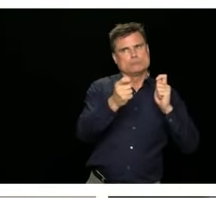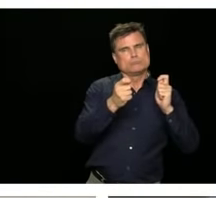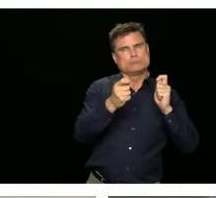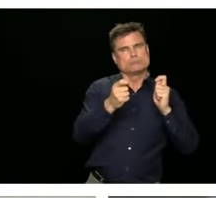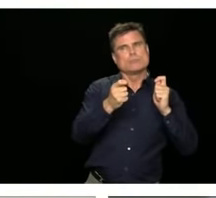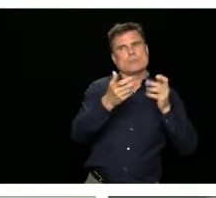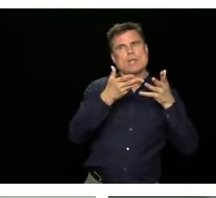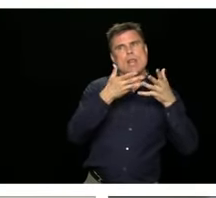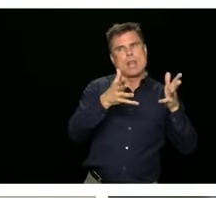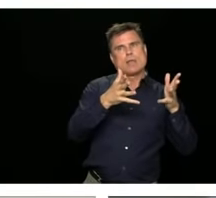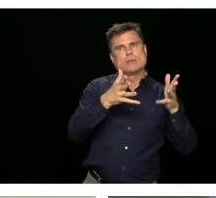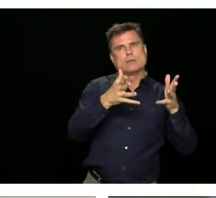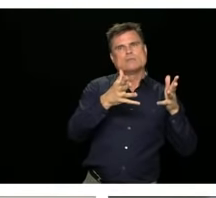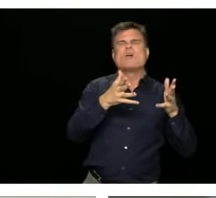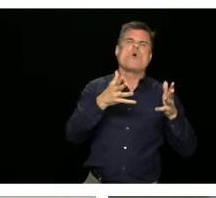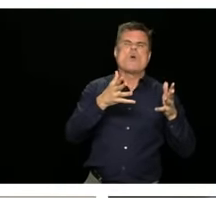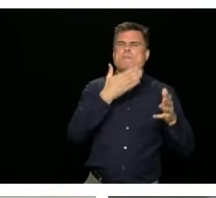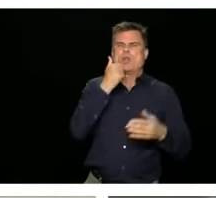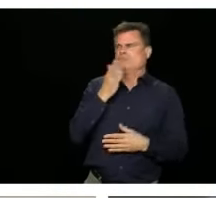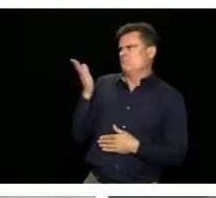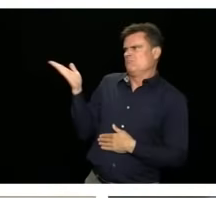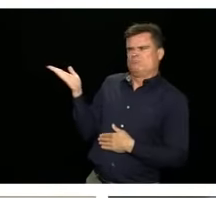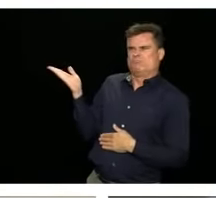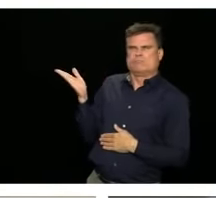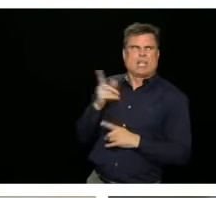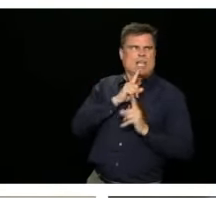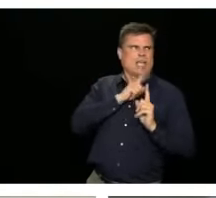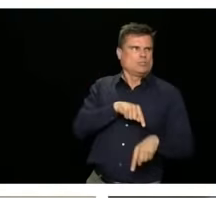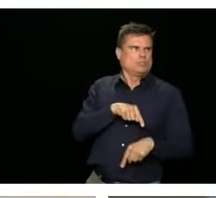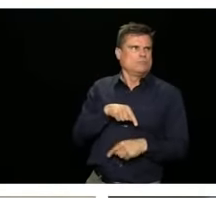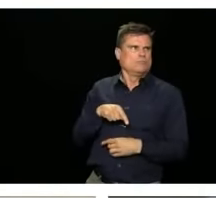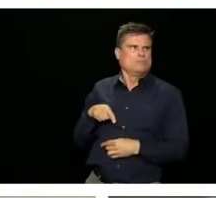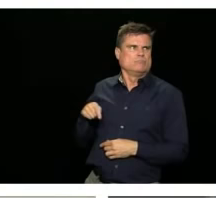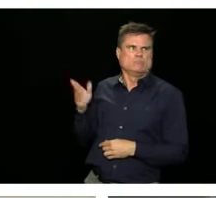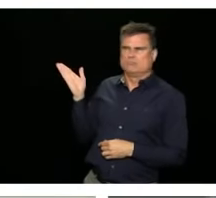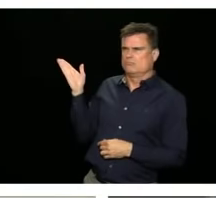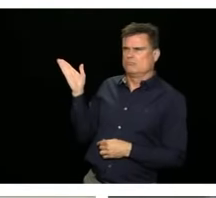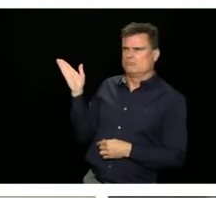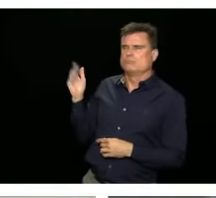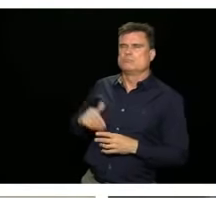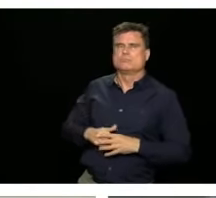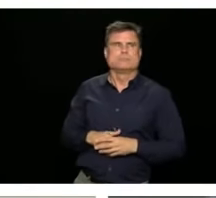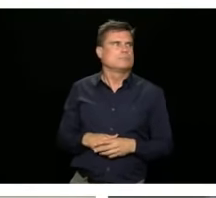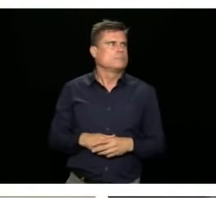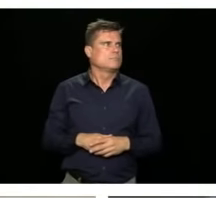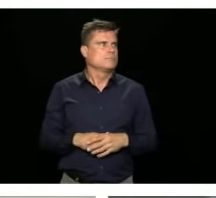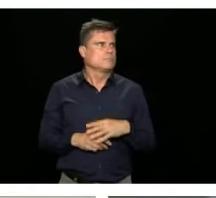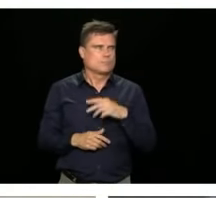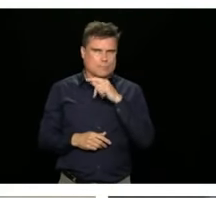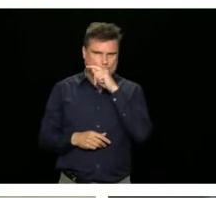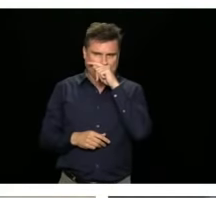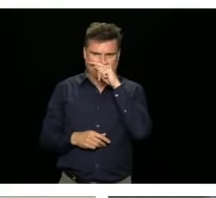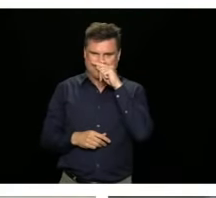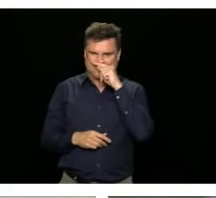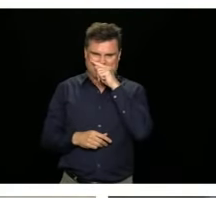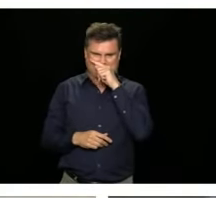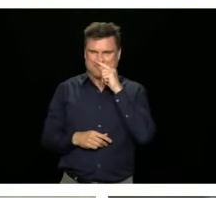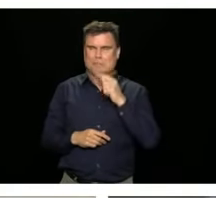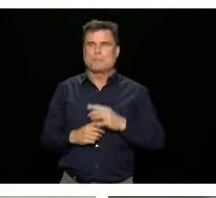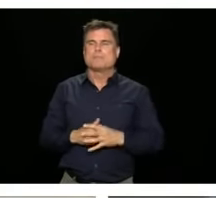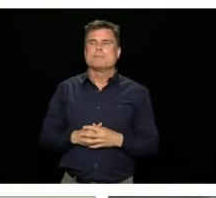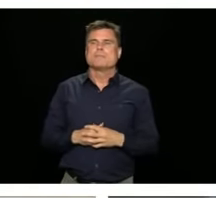do. Thank you, Patricia. Yes, this has come up obviously very recently, coming out